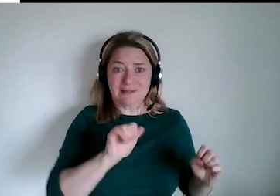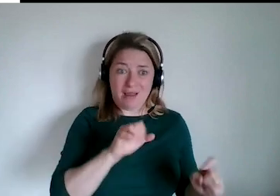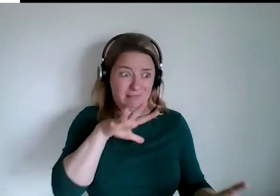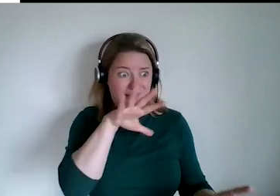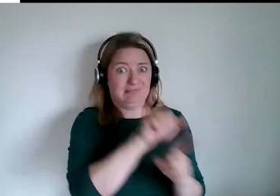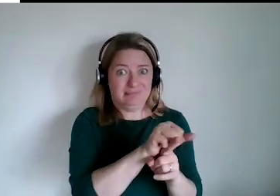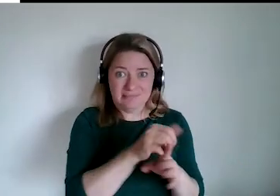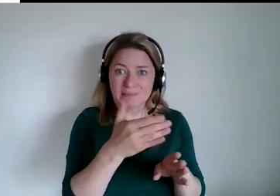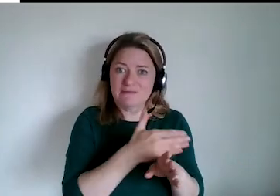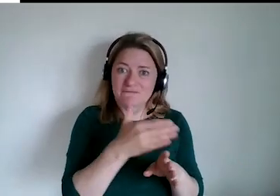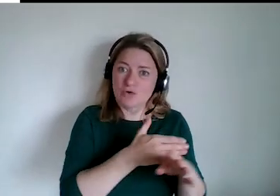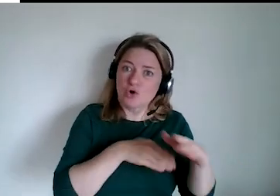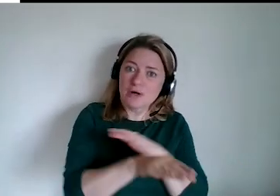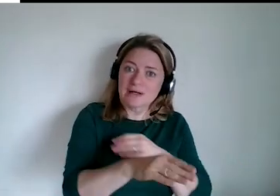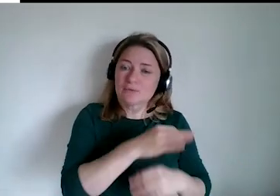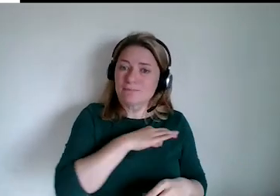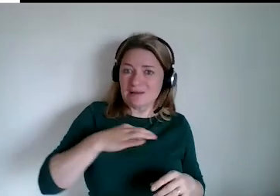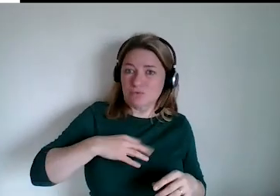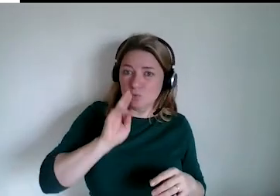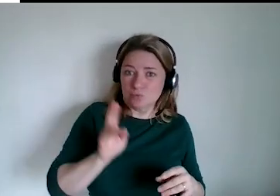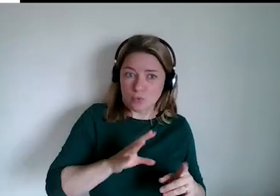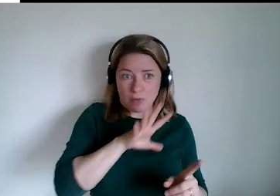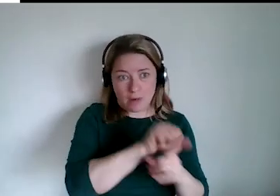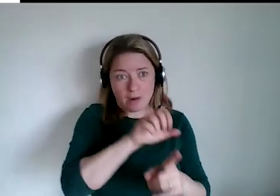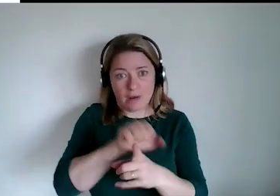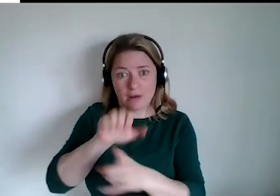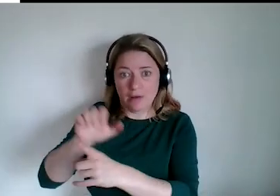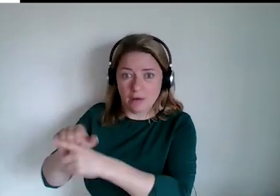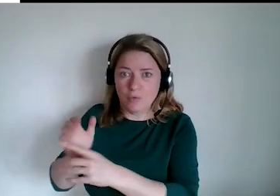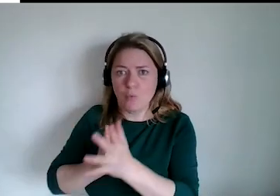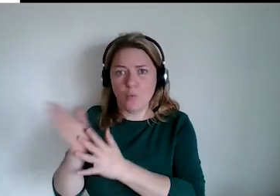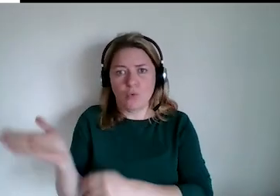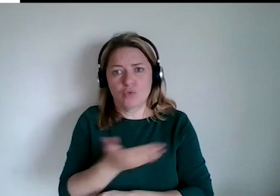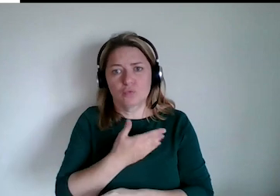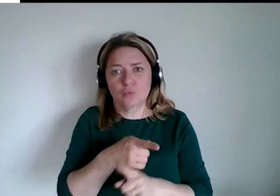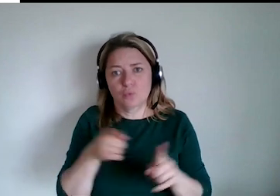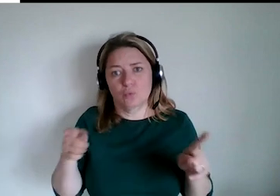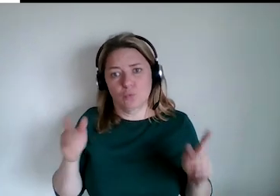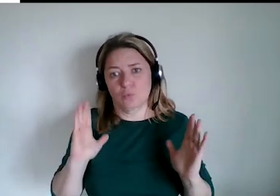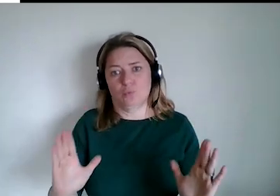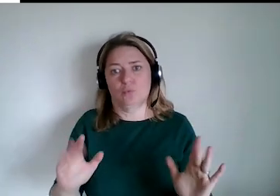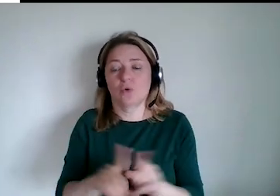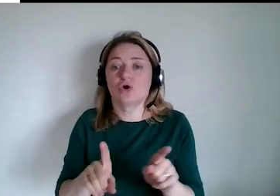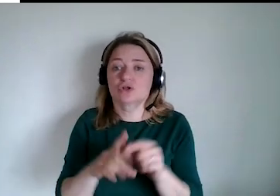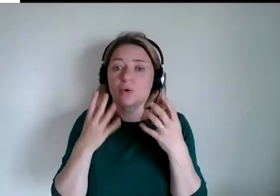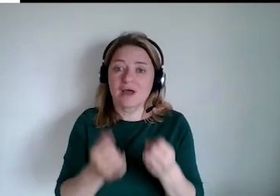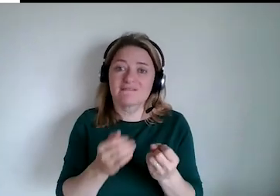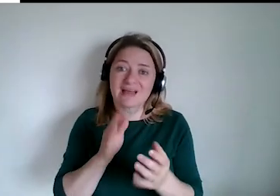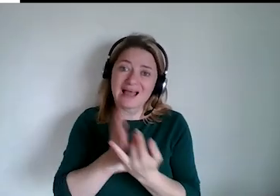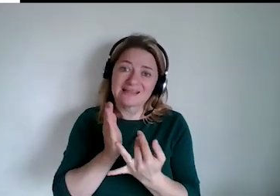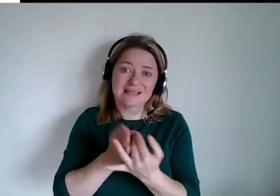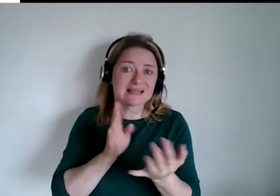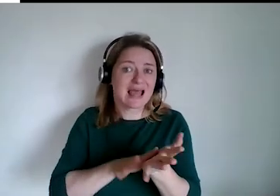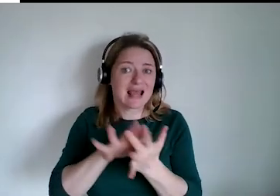data all the way through their journey, and also have access to NHS